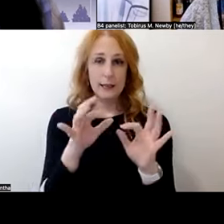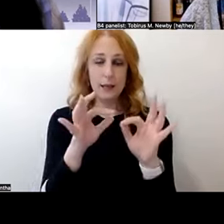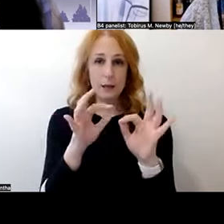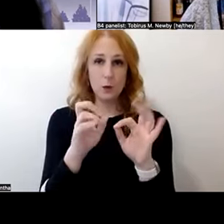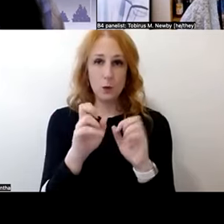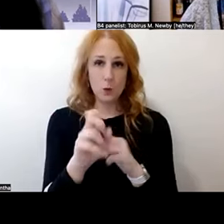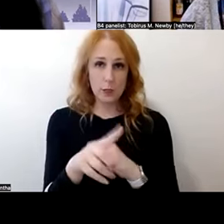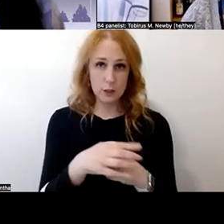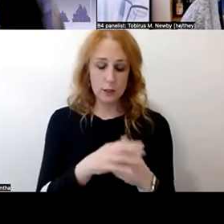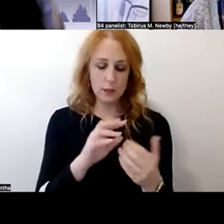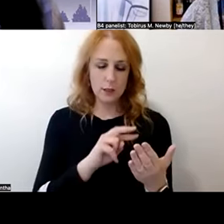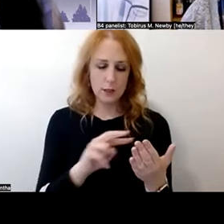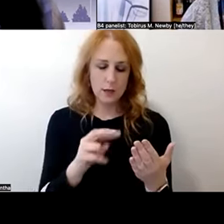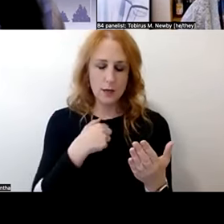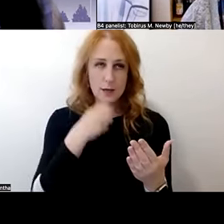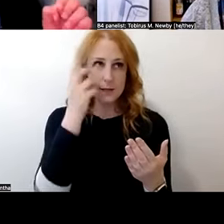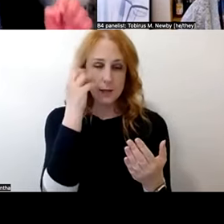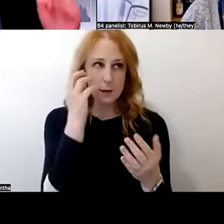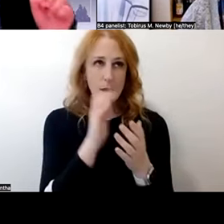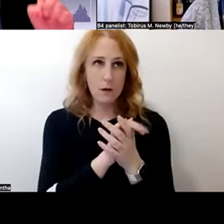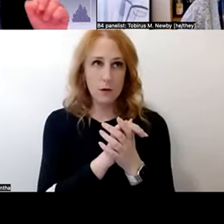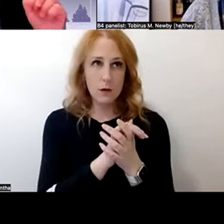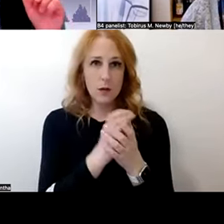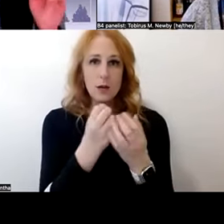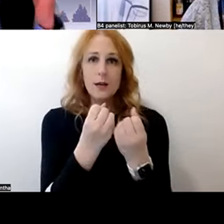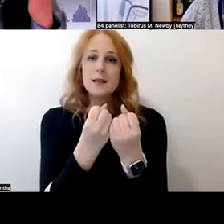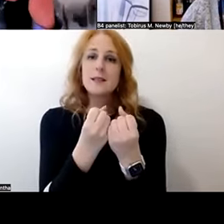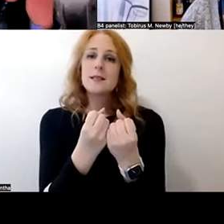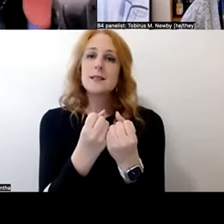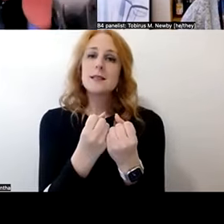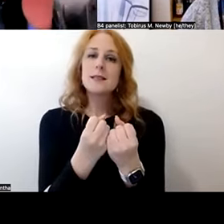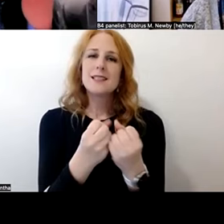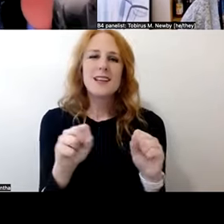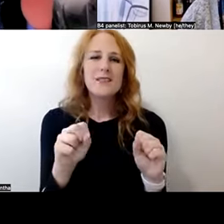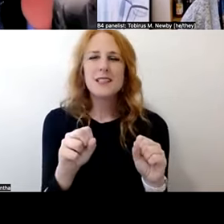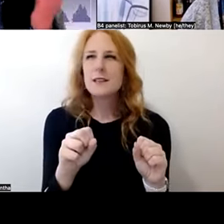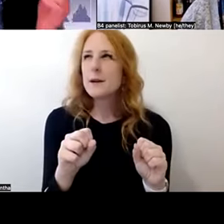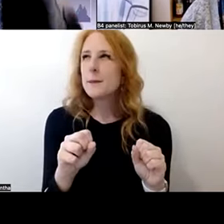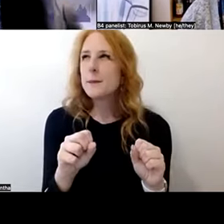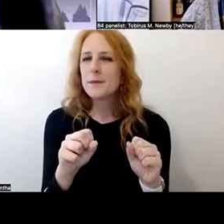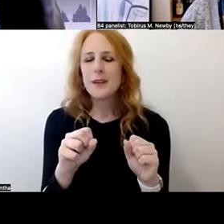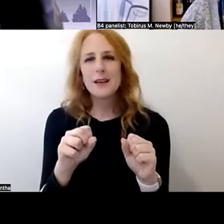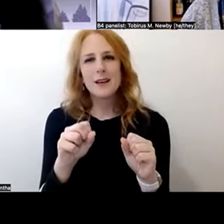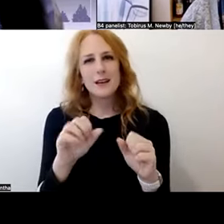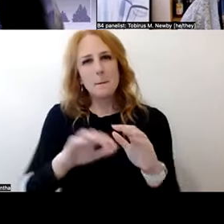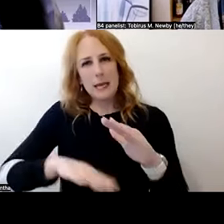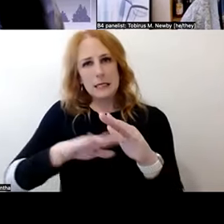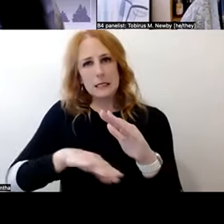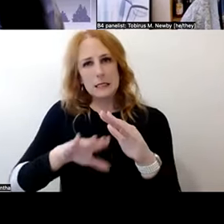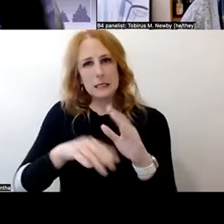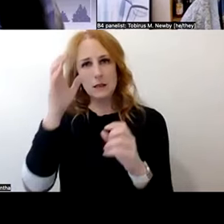also thinking about like how safety is just such a basic concept, like I shared already.